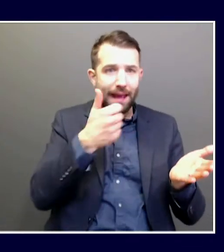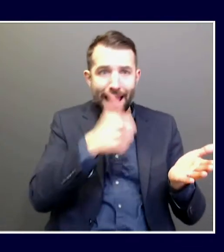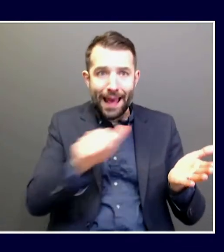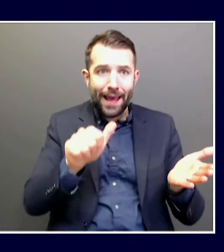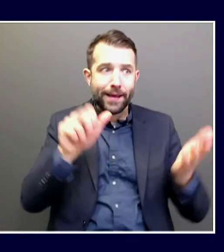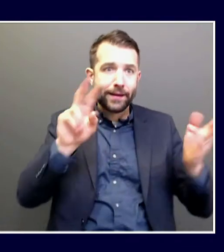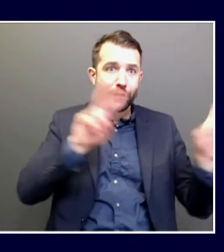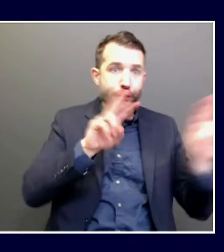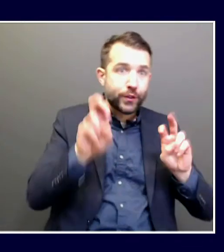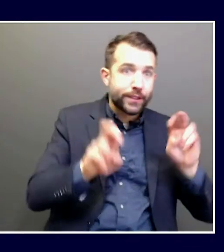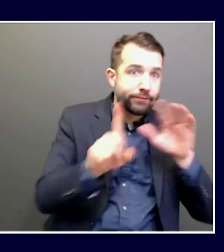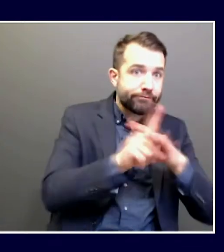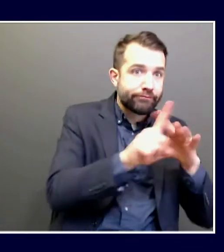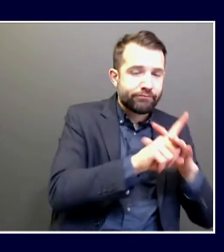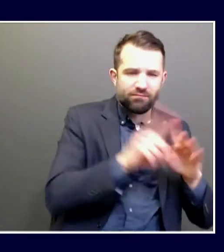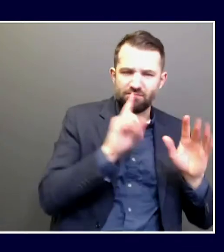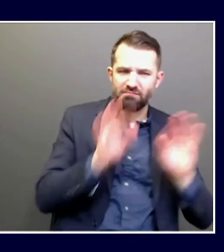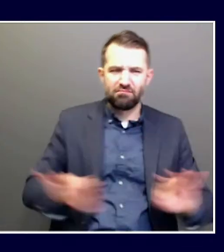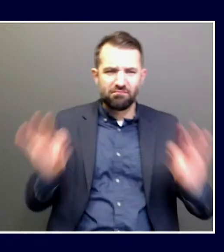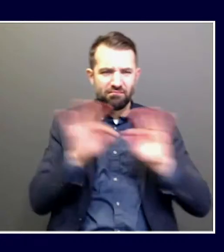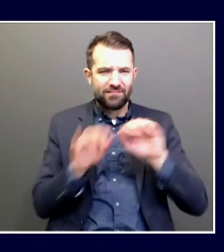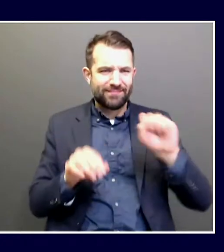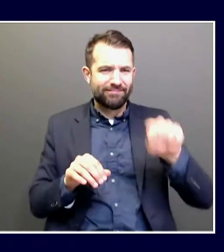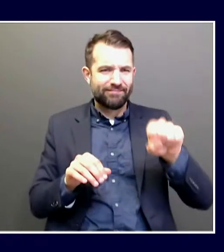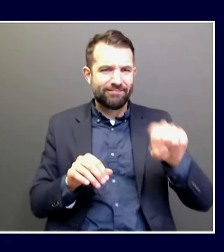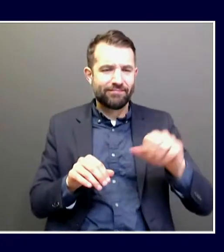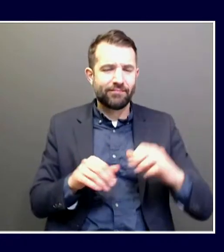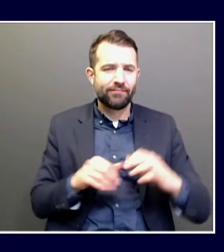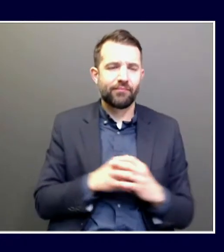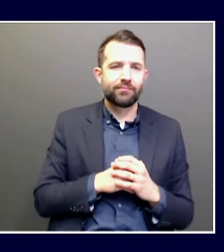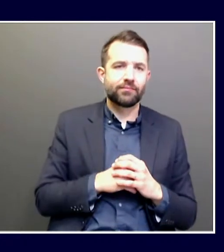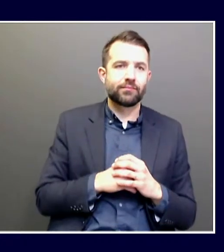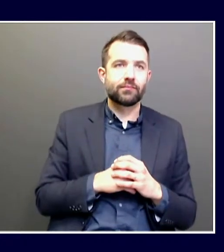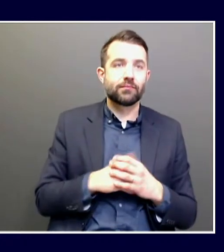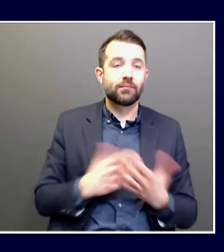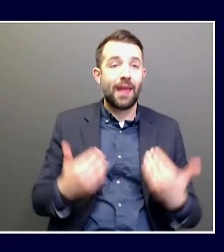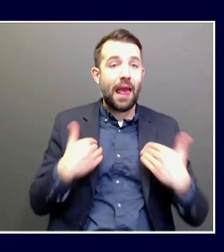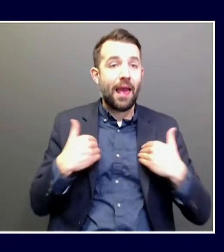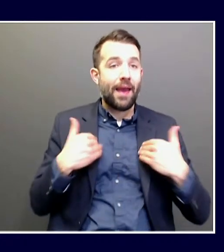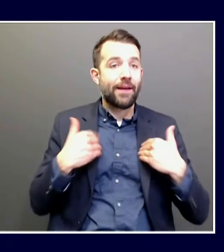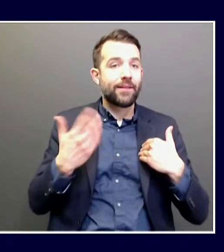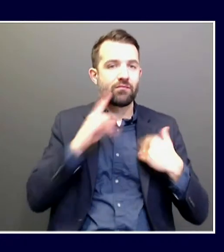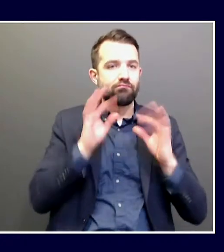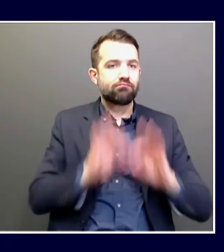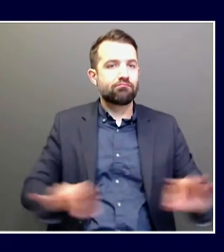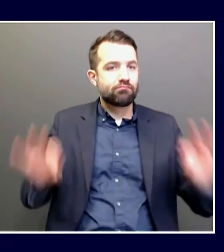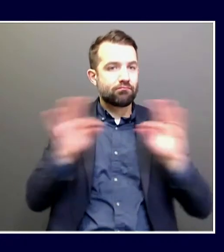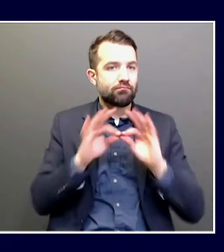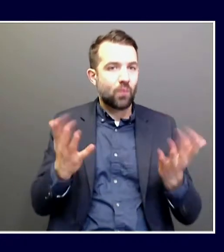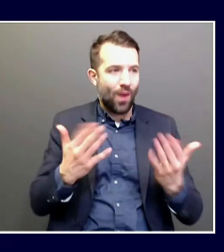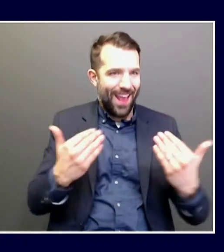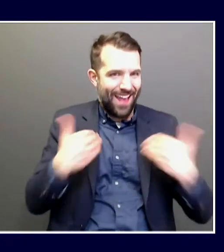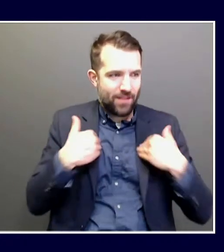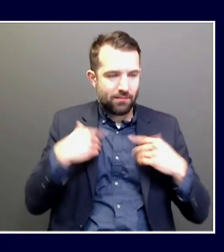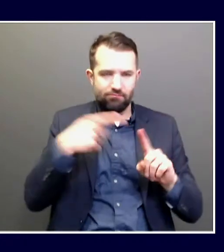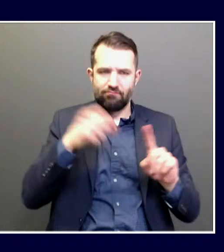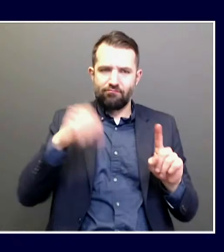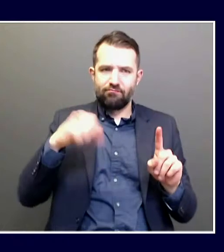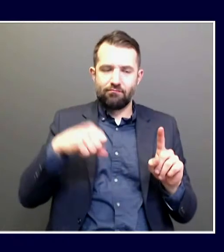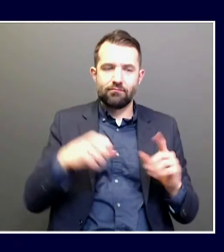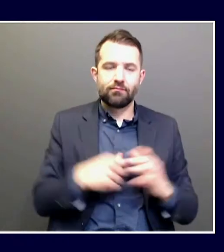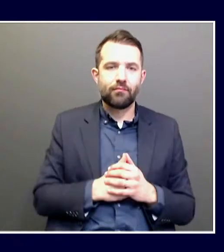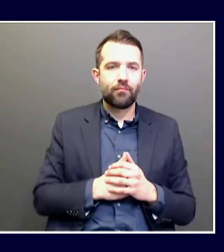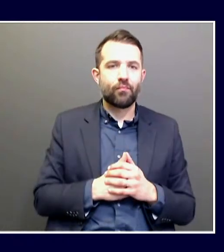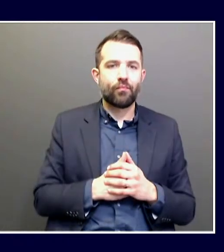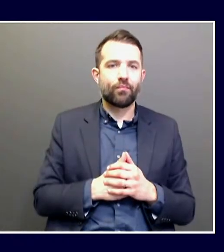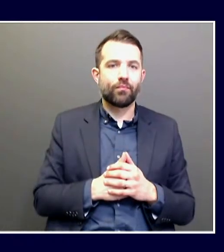more value. But let me start by saying this. There is definitely more value from those raw underlying positive numbers every